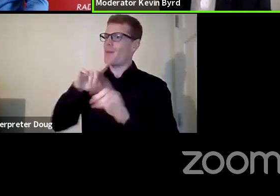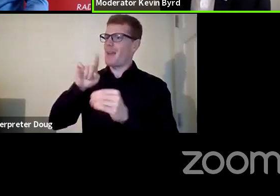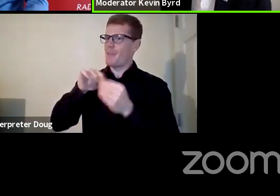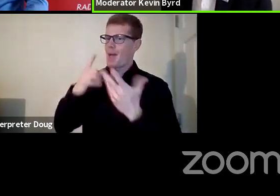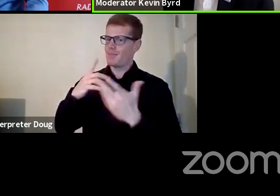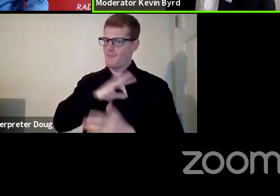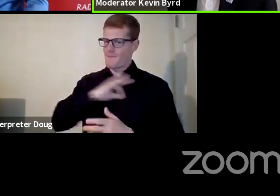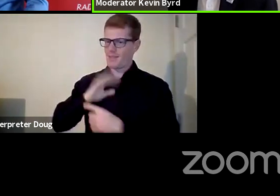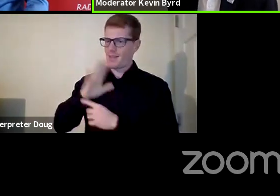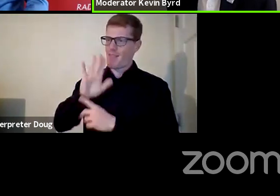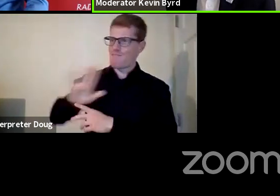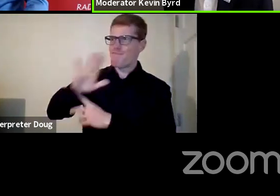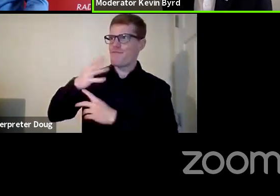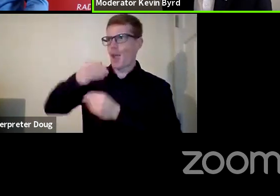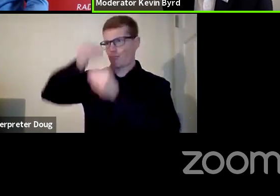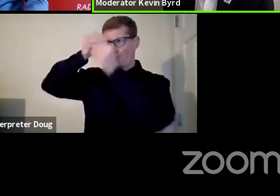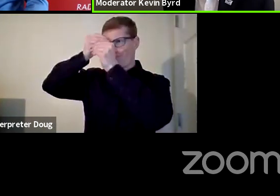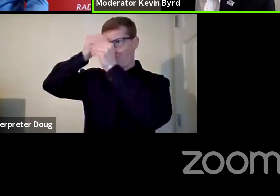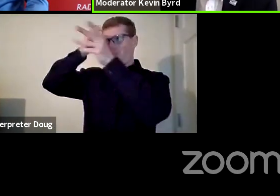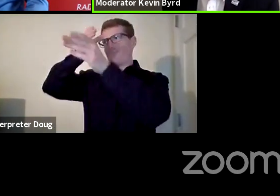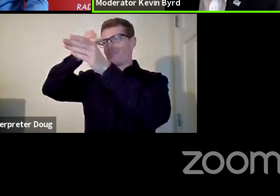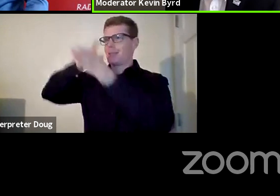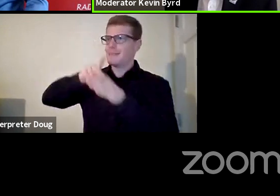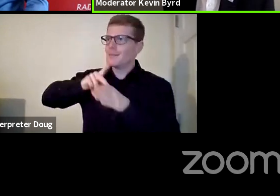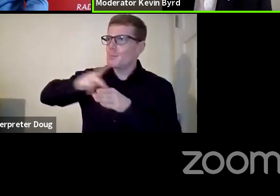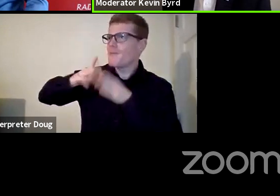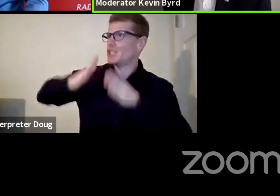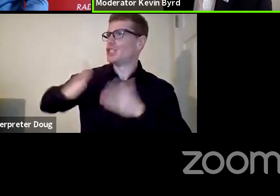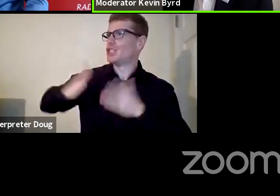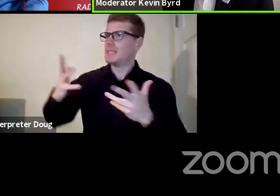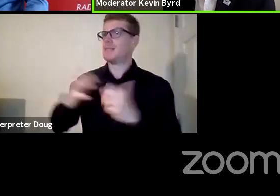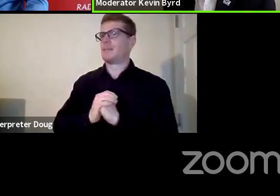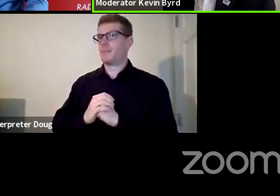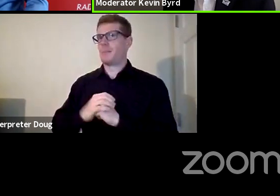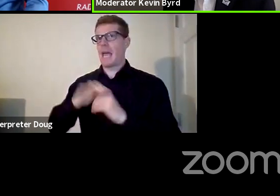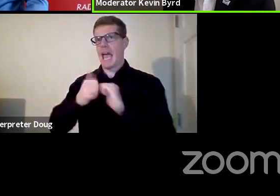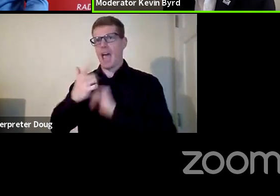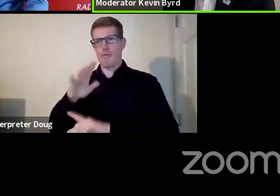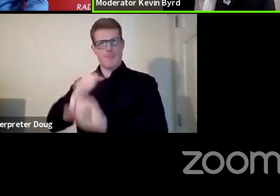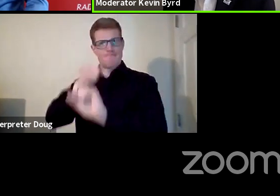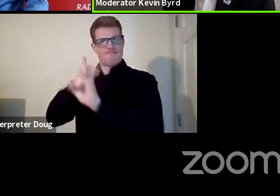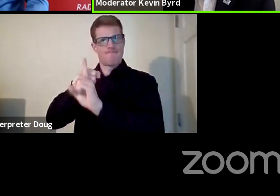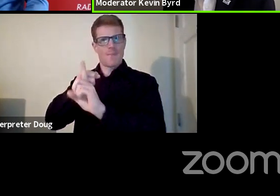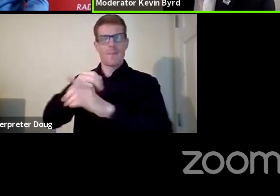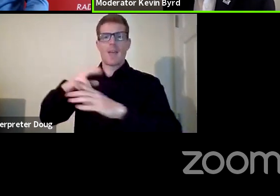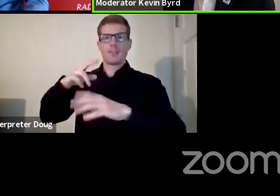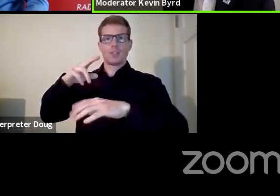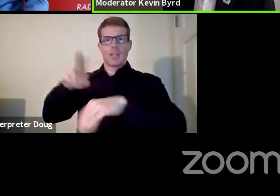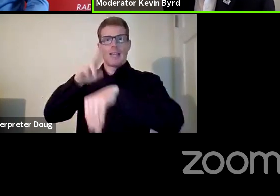great to see that recognition of the expertise that's here in the region making a big difference on the national scale.